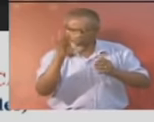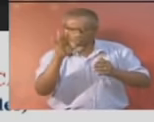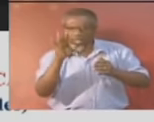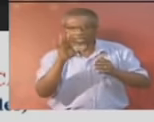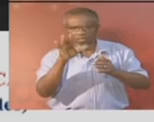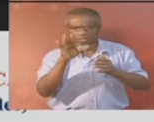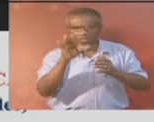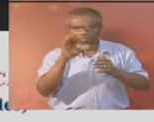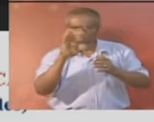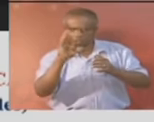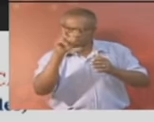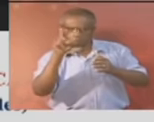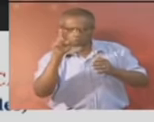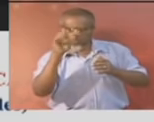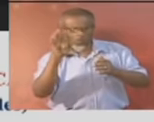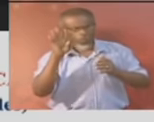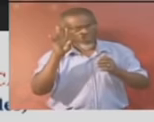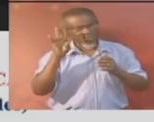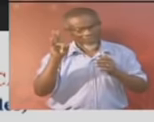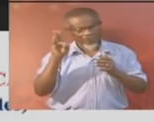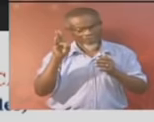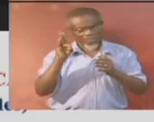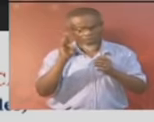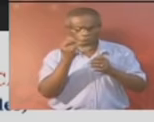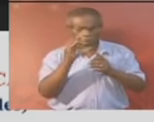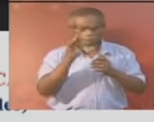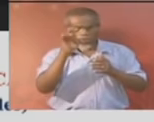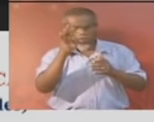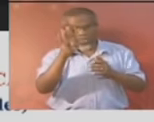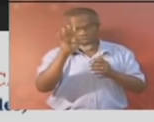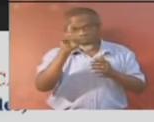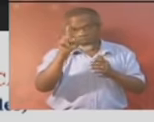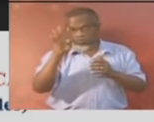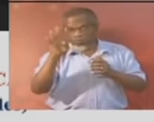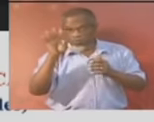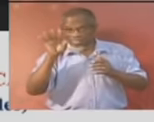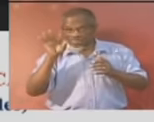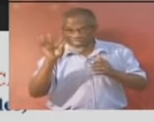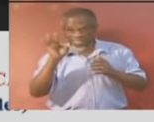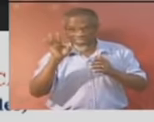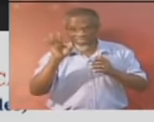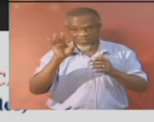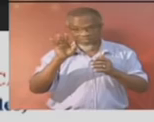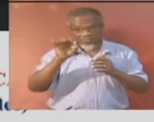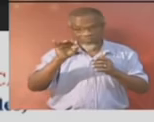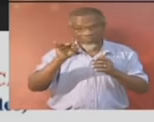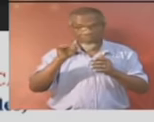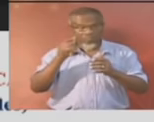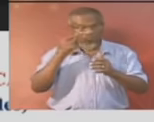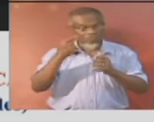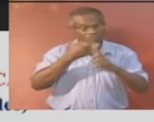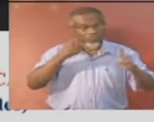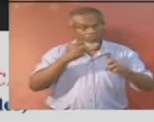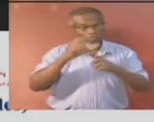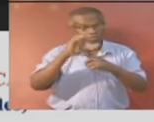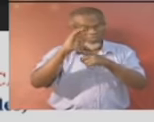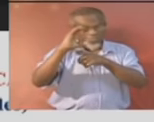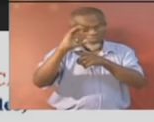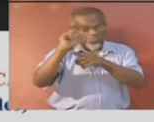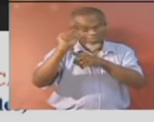variant B1427 or B1429, and those were first identified in California. And then the